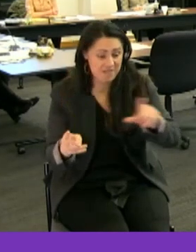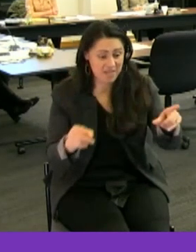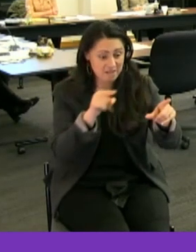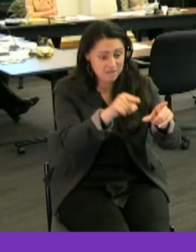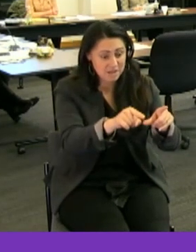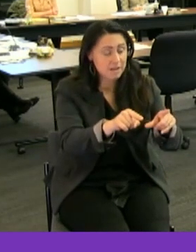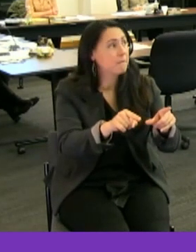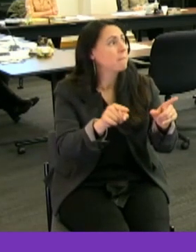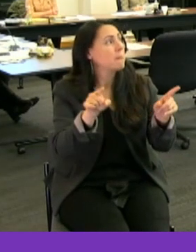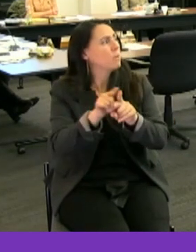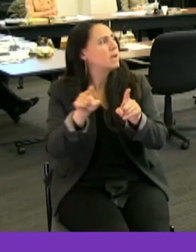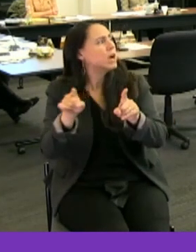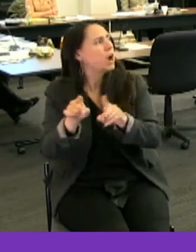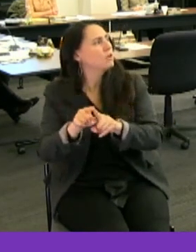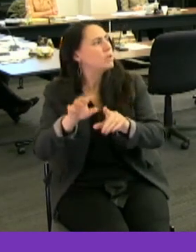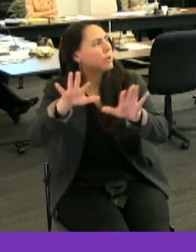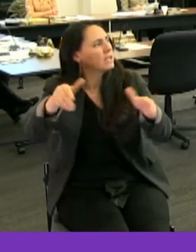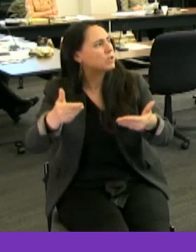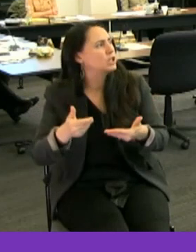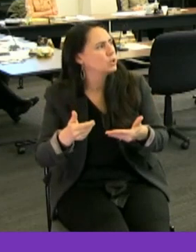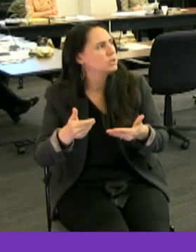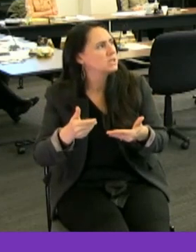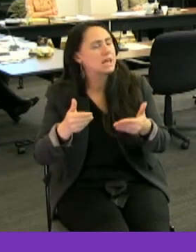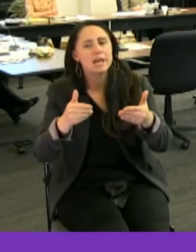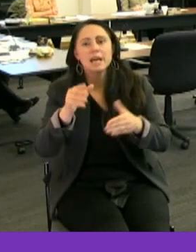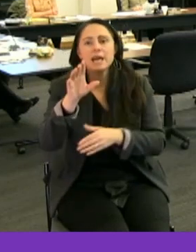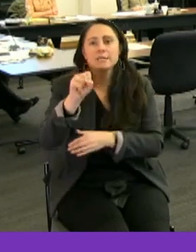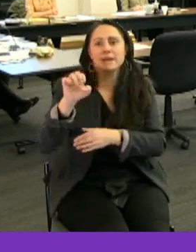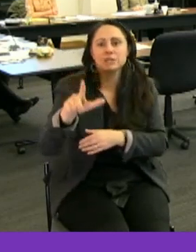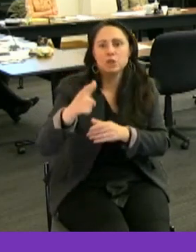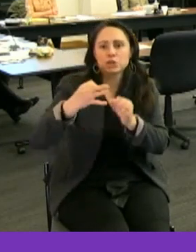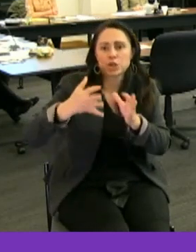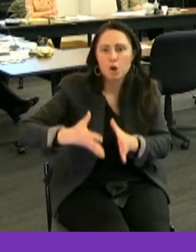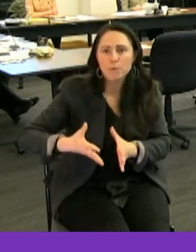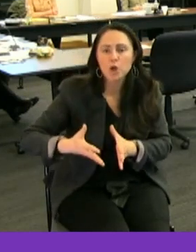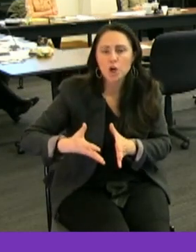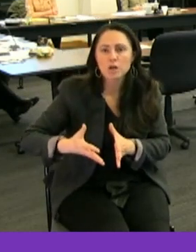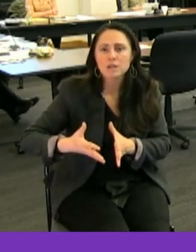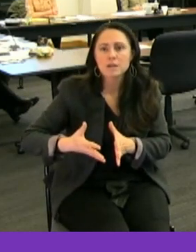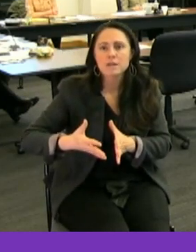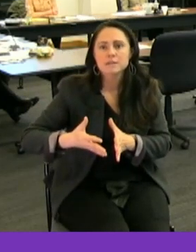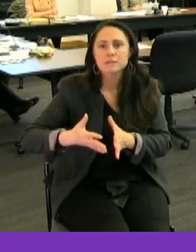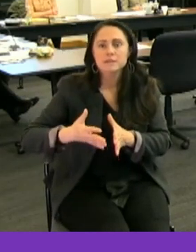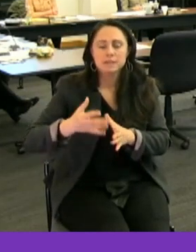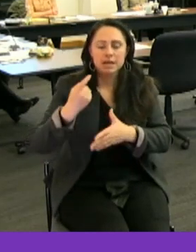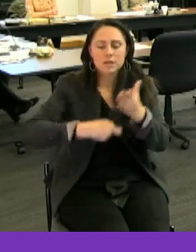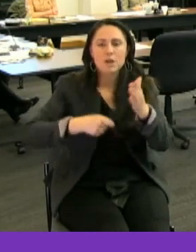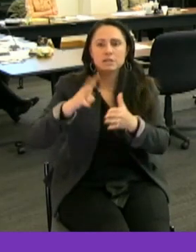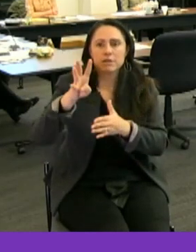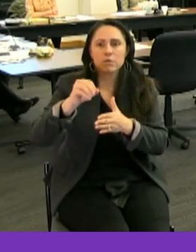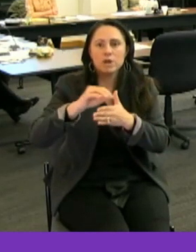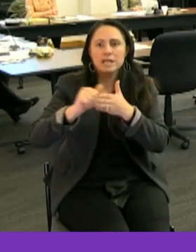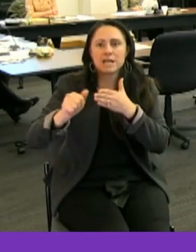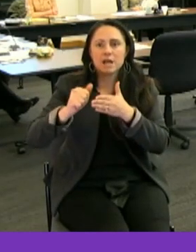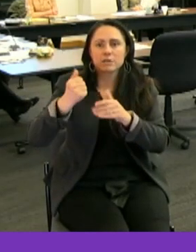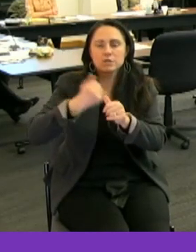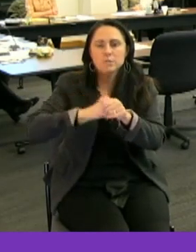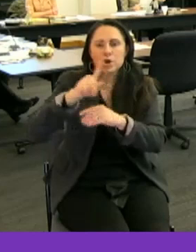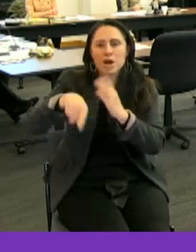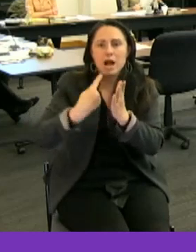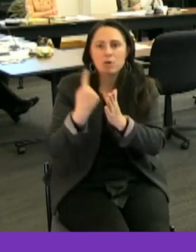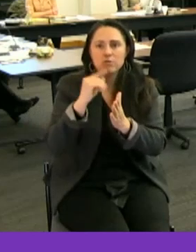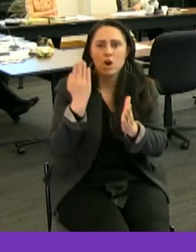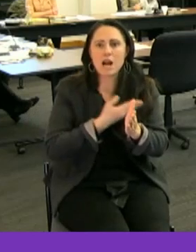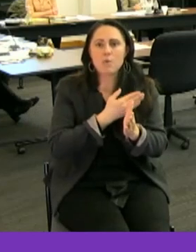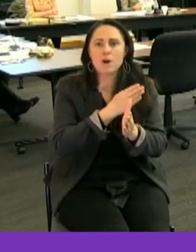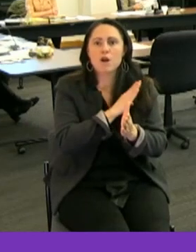We had also introduced an American Sign Language interpreter at a cost of $40 per hour to